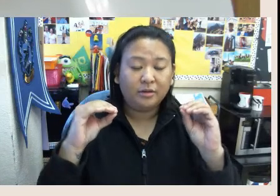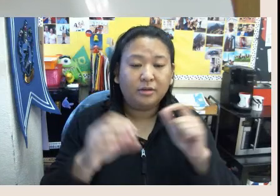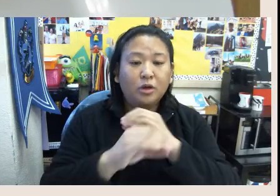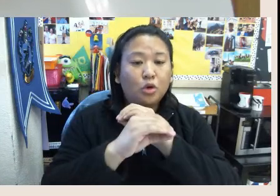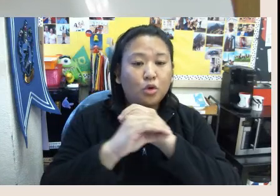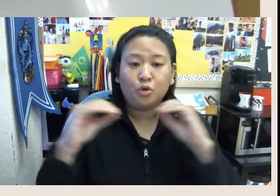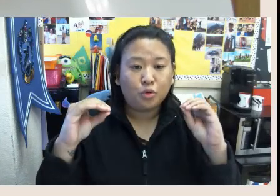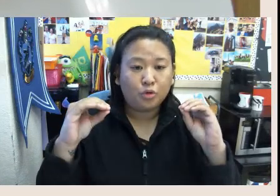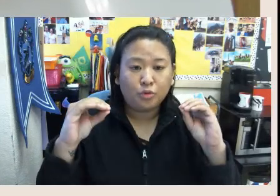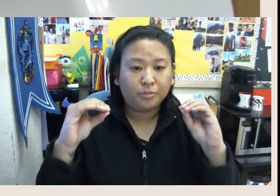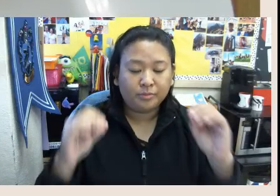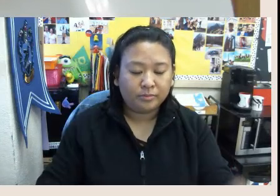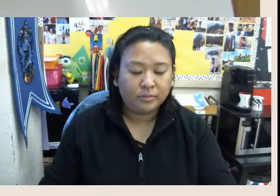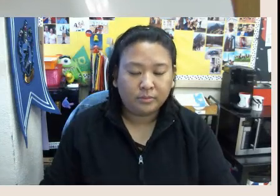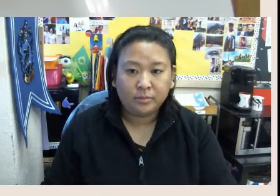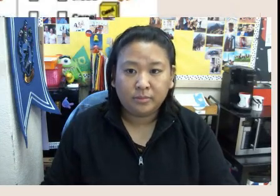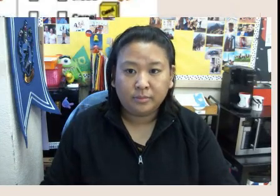none,